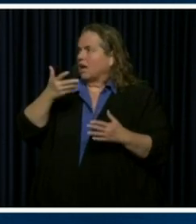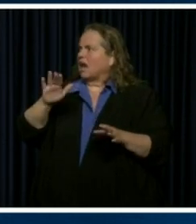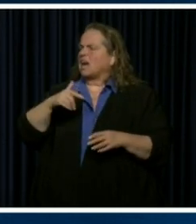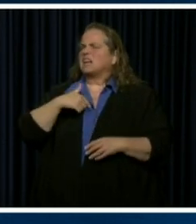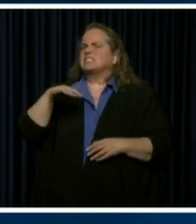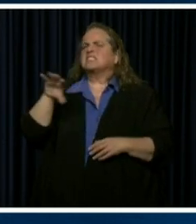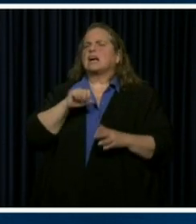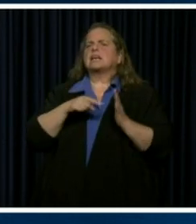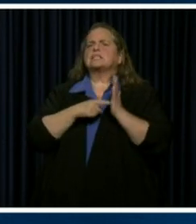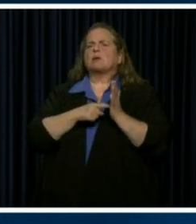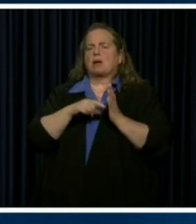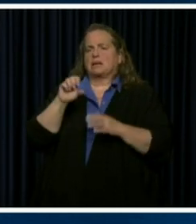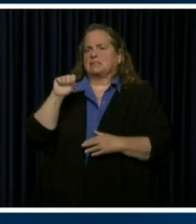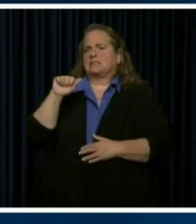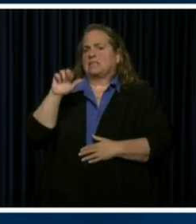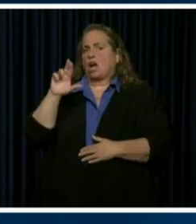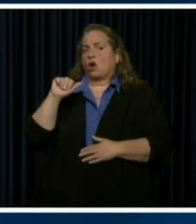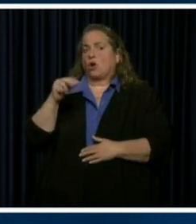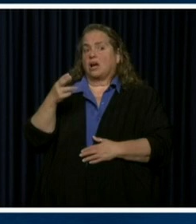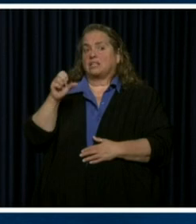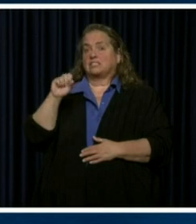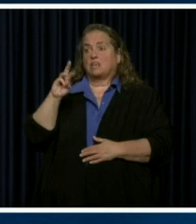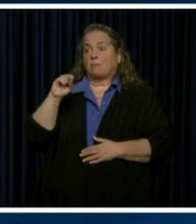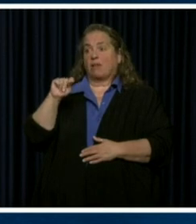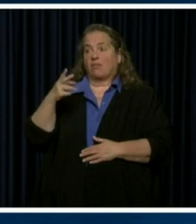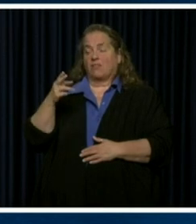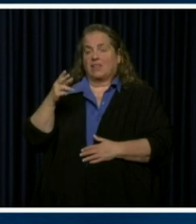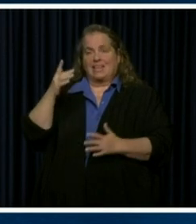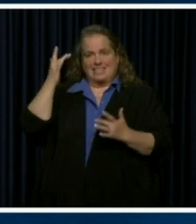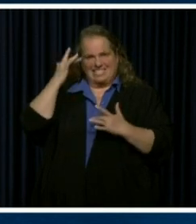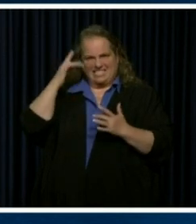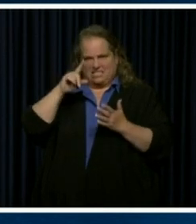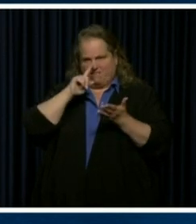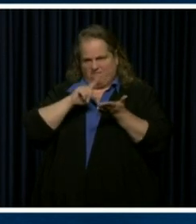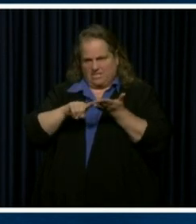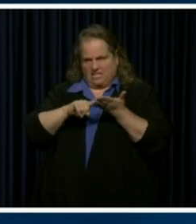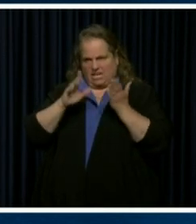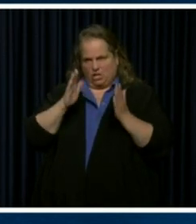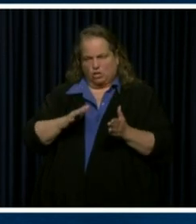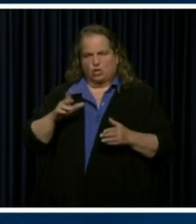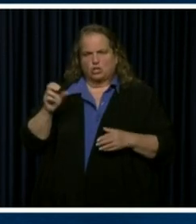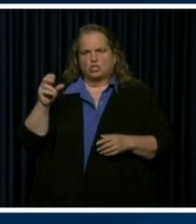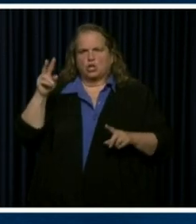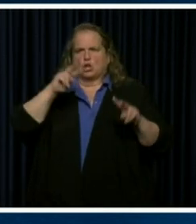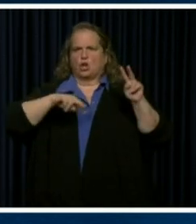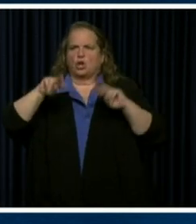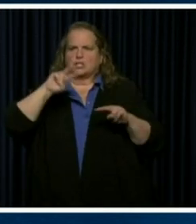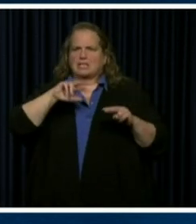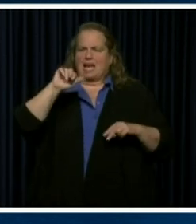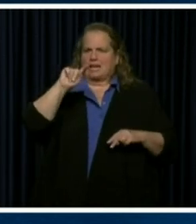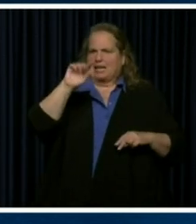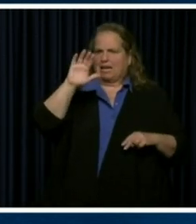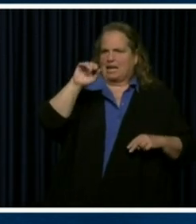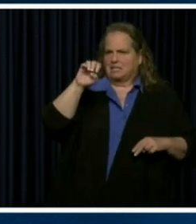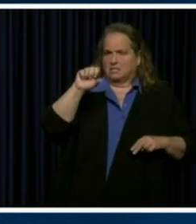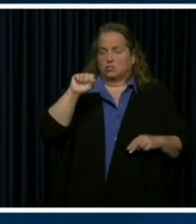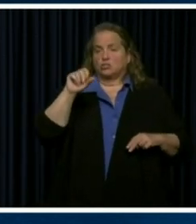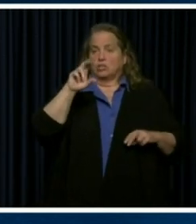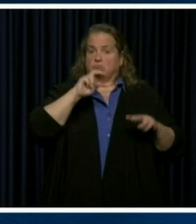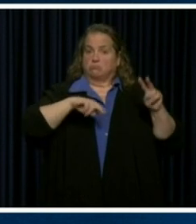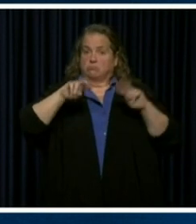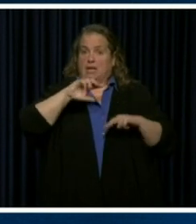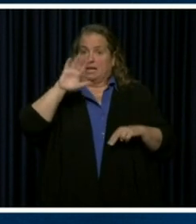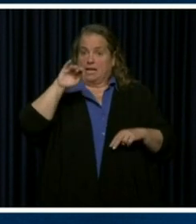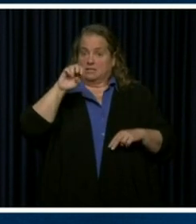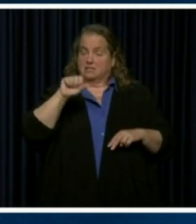take the example of Sarah Smith, who is a disease investigator who starts her day by looking at a list of cases to act on. These cases are